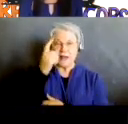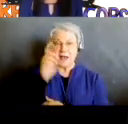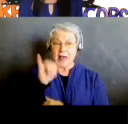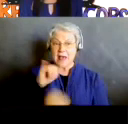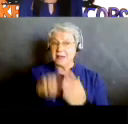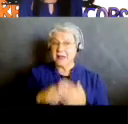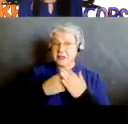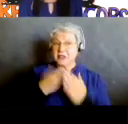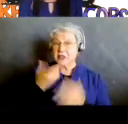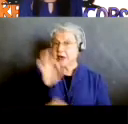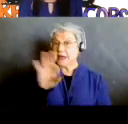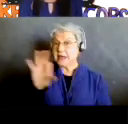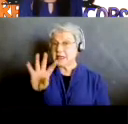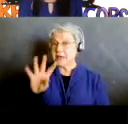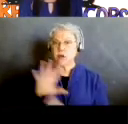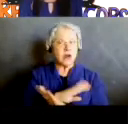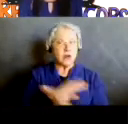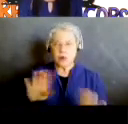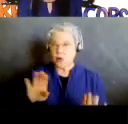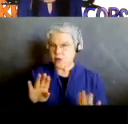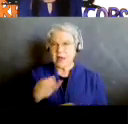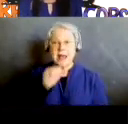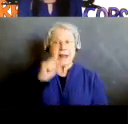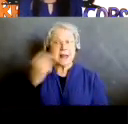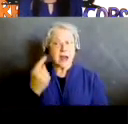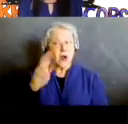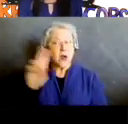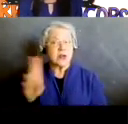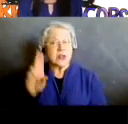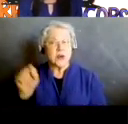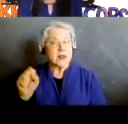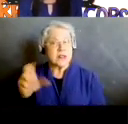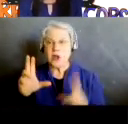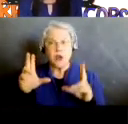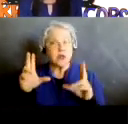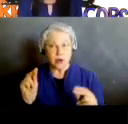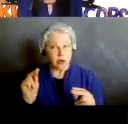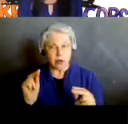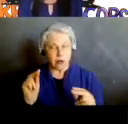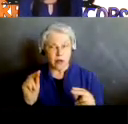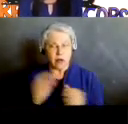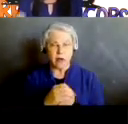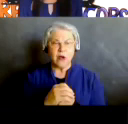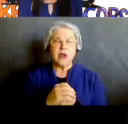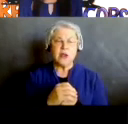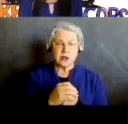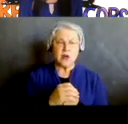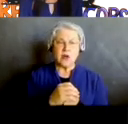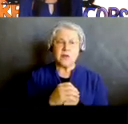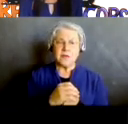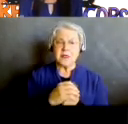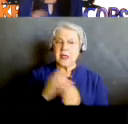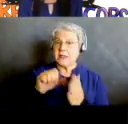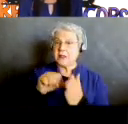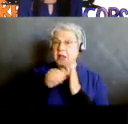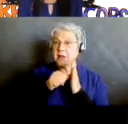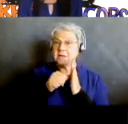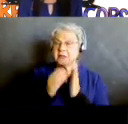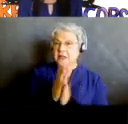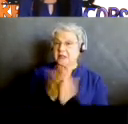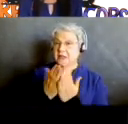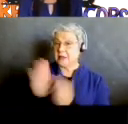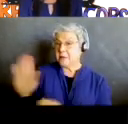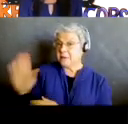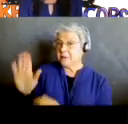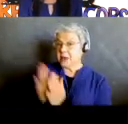1994, and it is not just a US phenomenon, as both Jenna and Alison have explained. So as they have emphasized in their book,